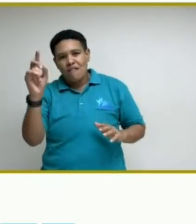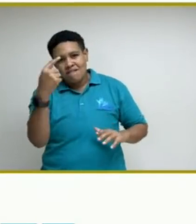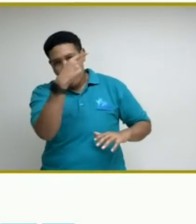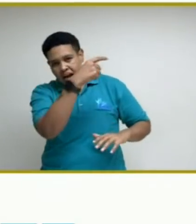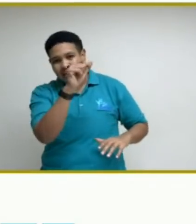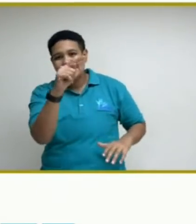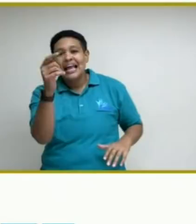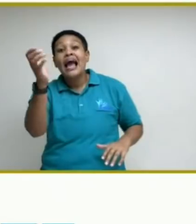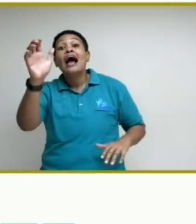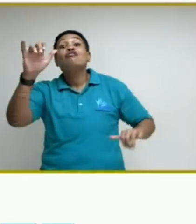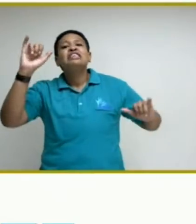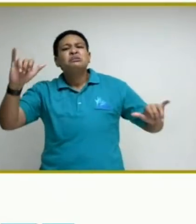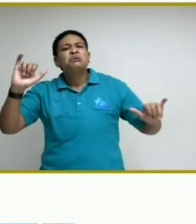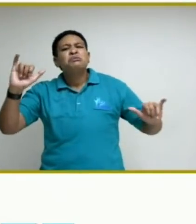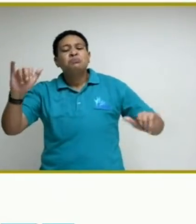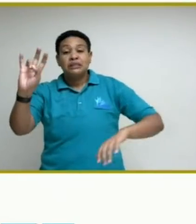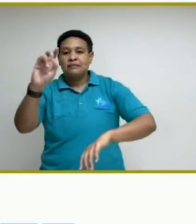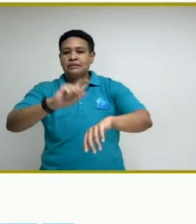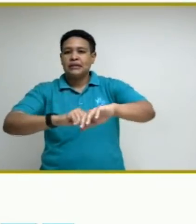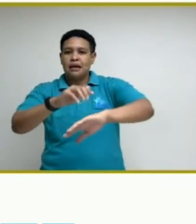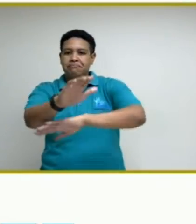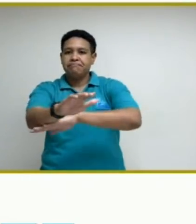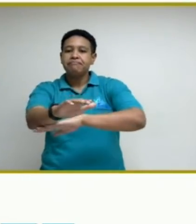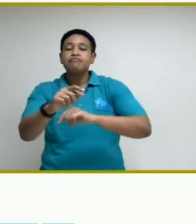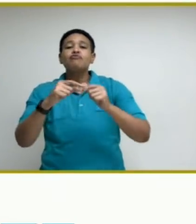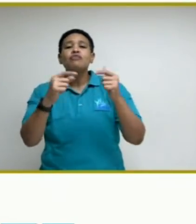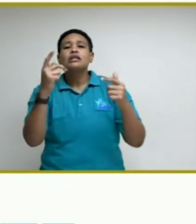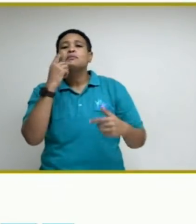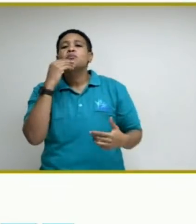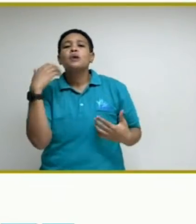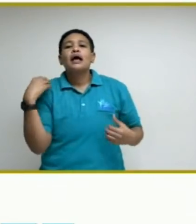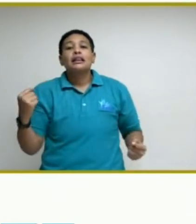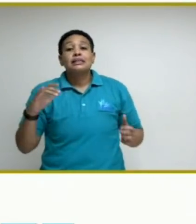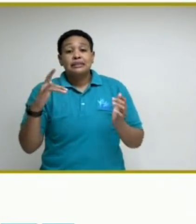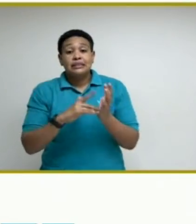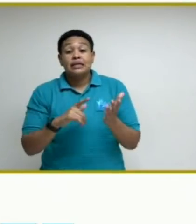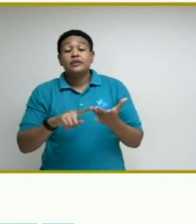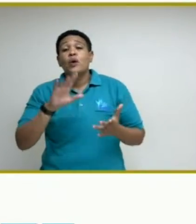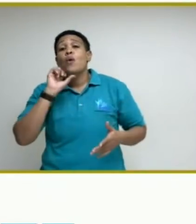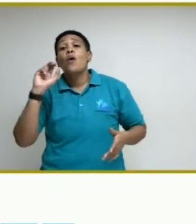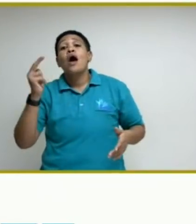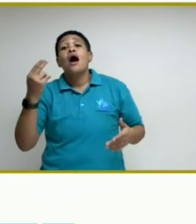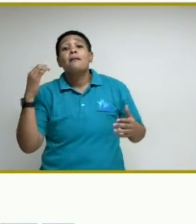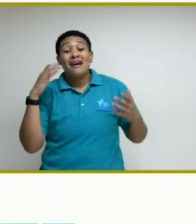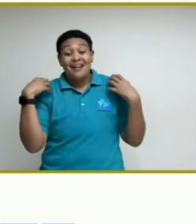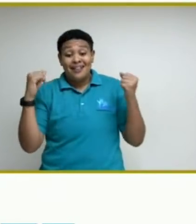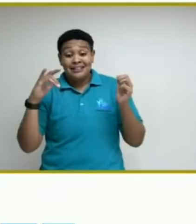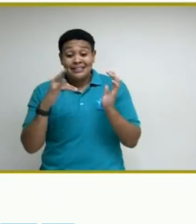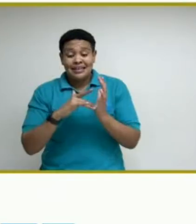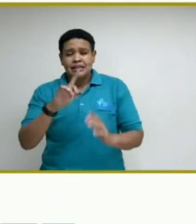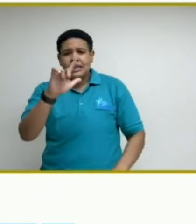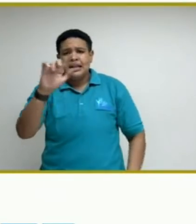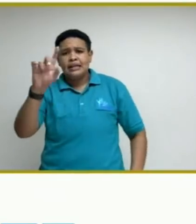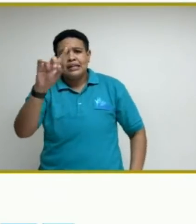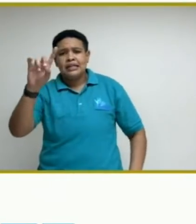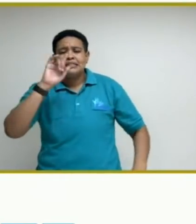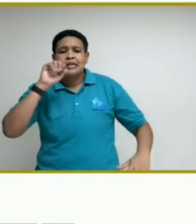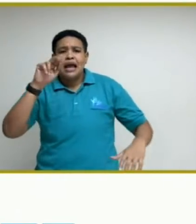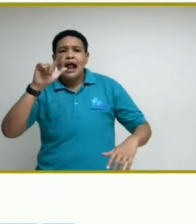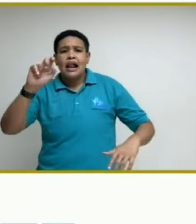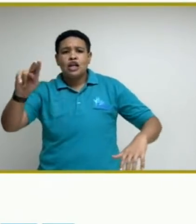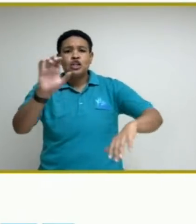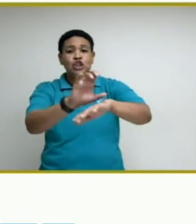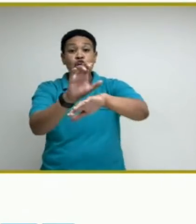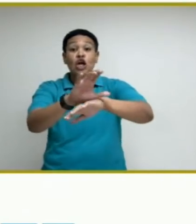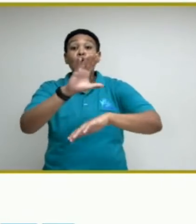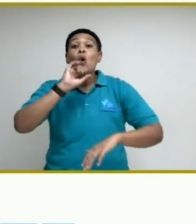so, 7 p.m., Greater Portmore Health Center, Old Harbour Health Center, Linston Anglican Church, Old Harbour